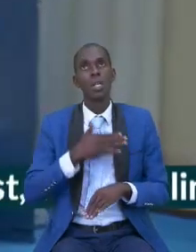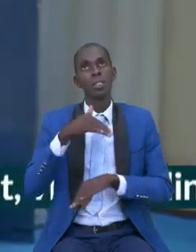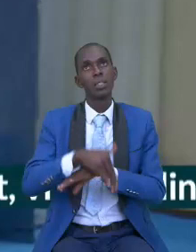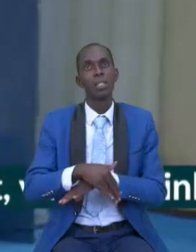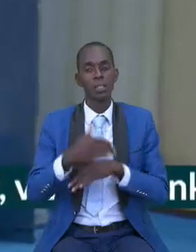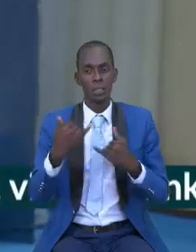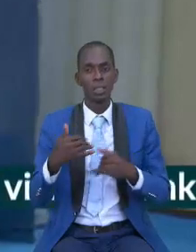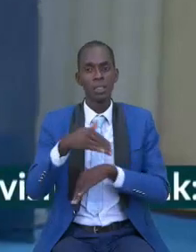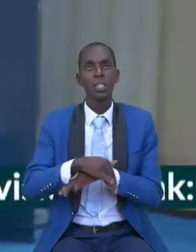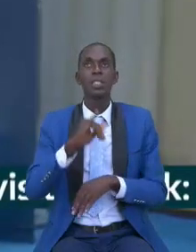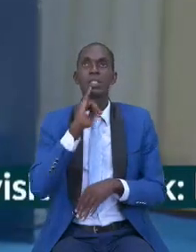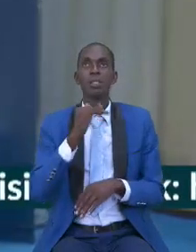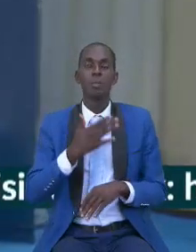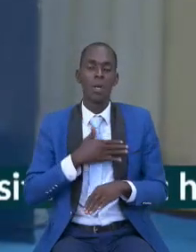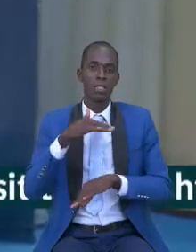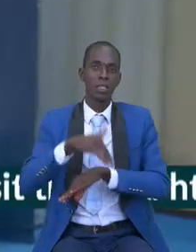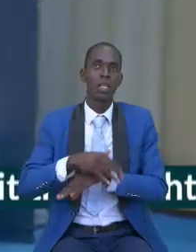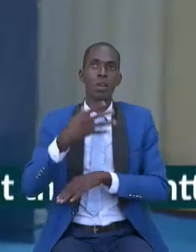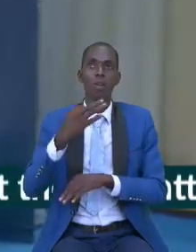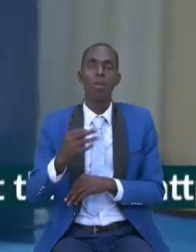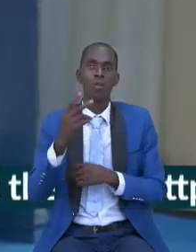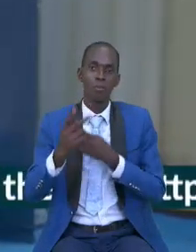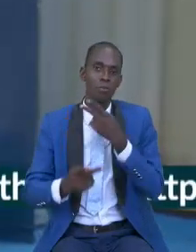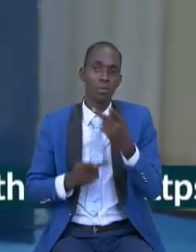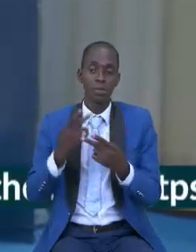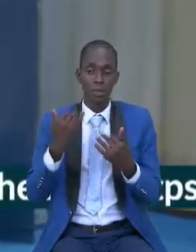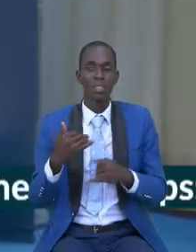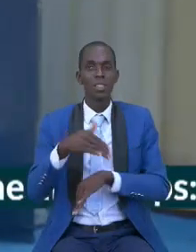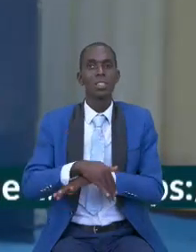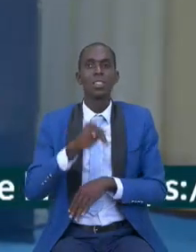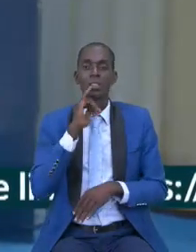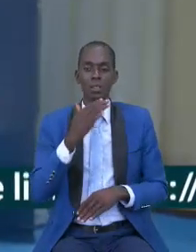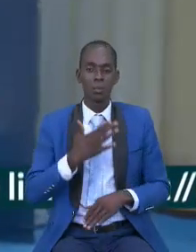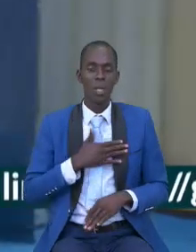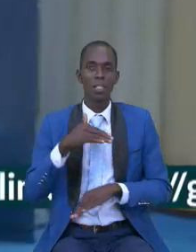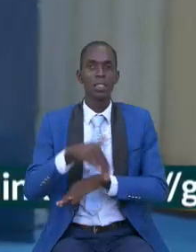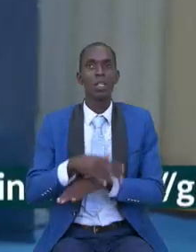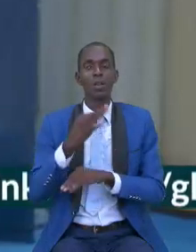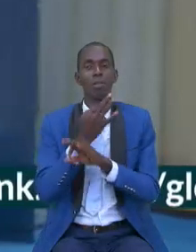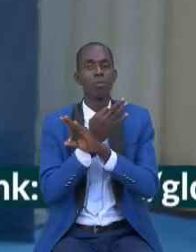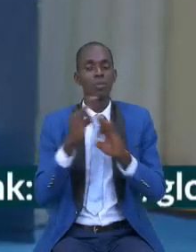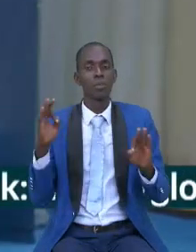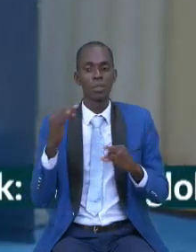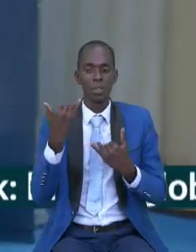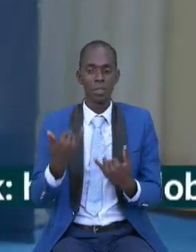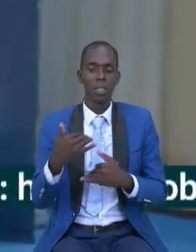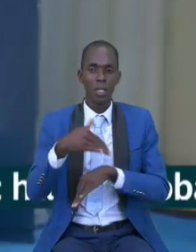my visitation. Tonight is a night of my freedom. Night of my healing.